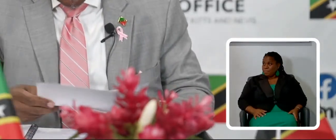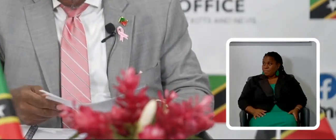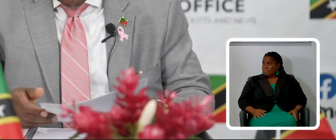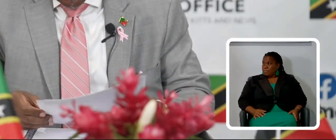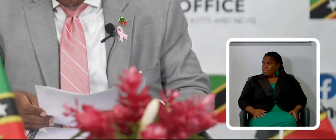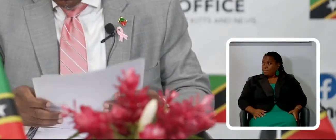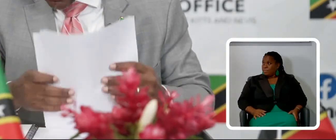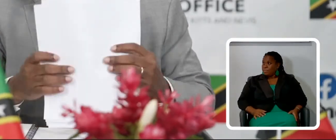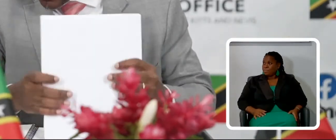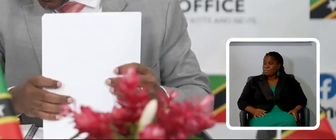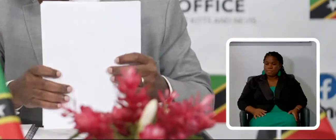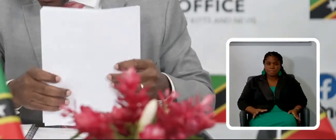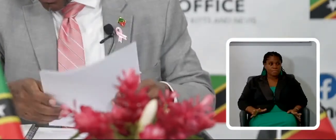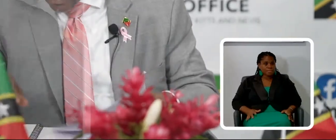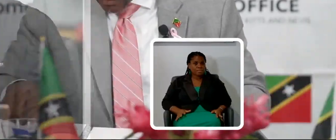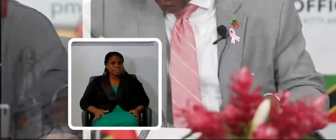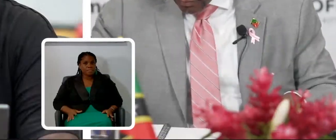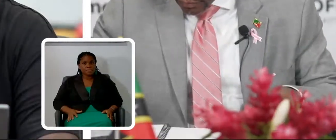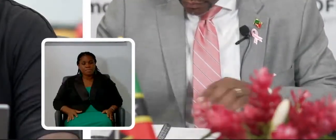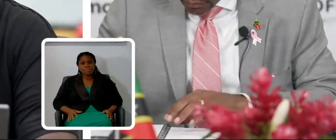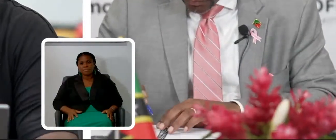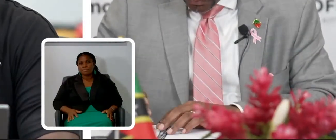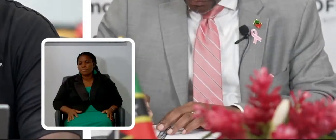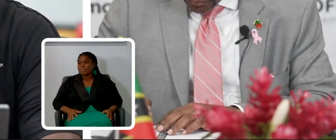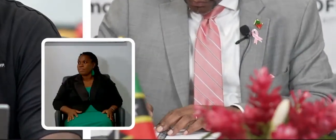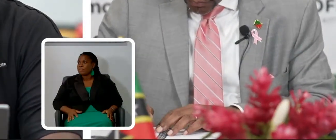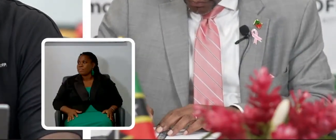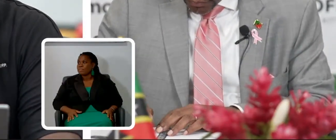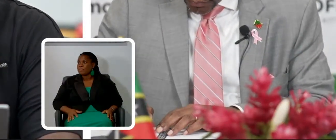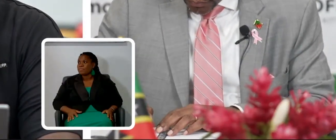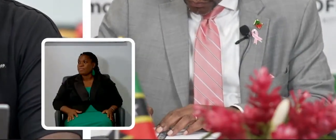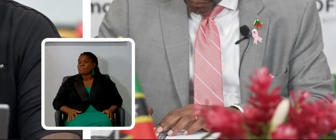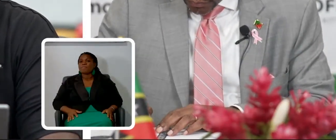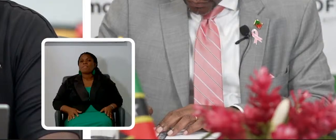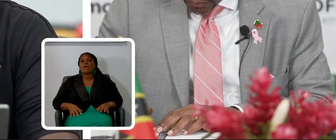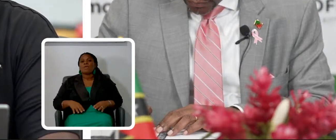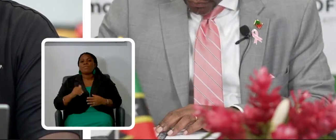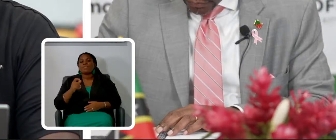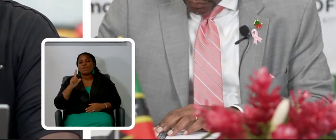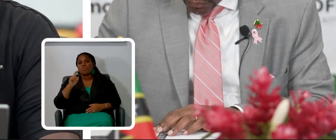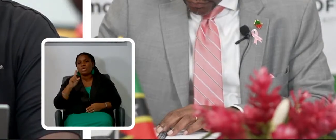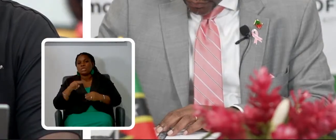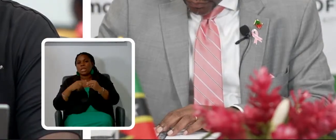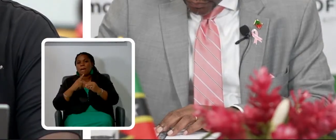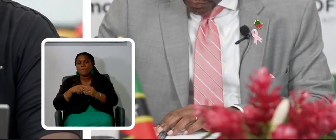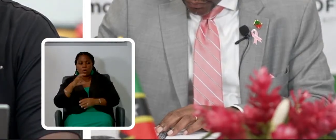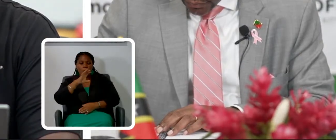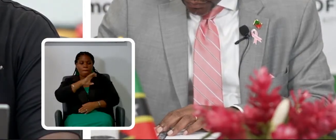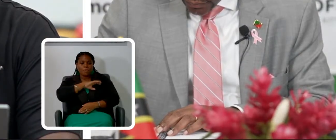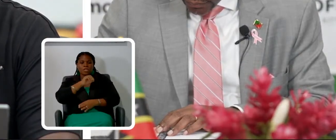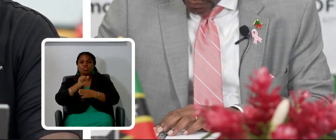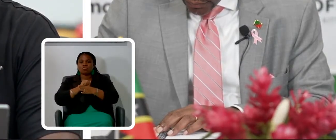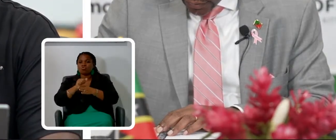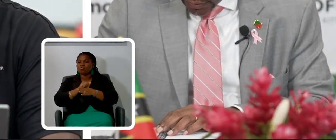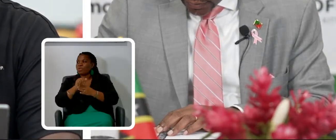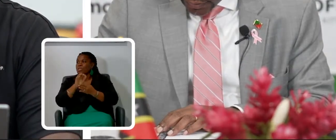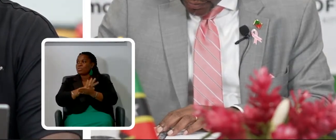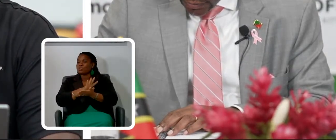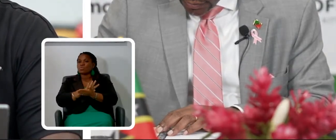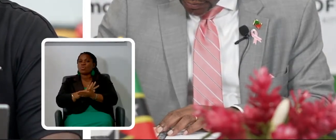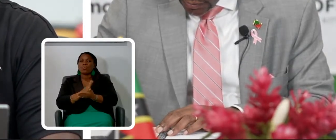On a few local issues, the police training school, what is the status of the construction with